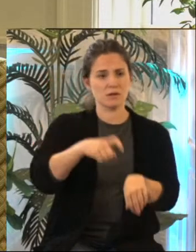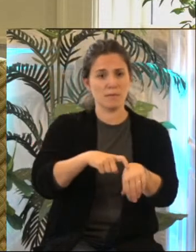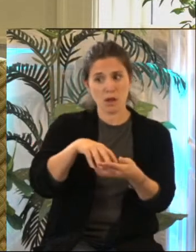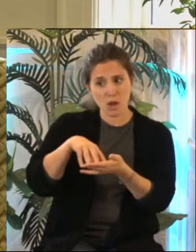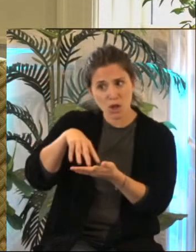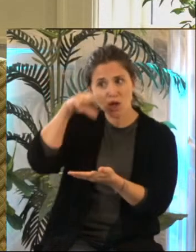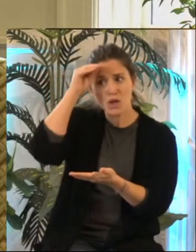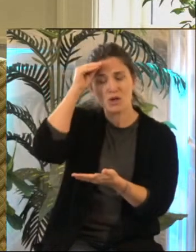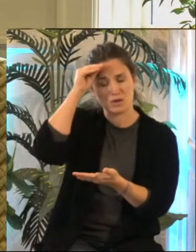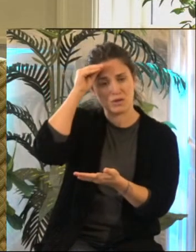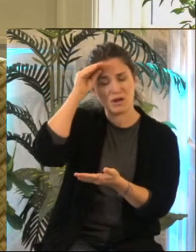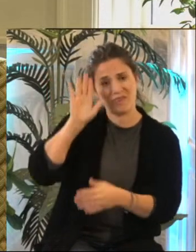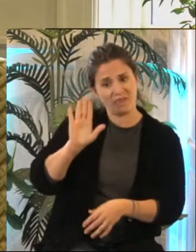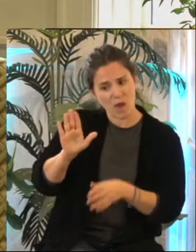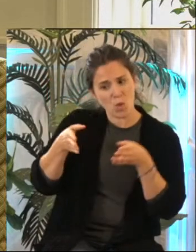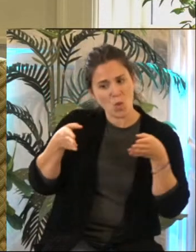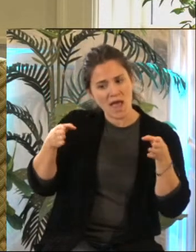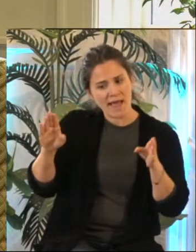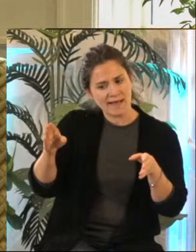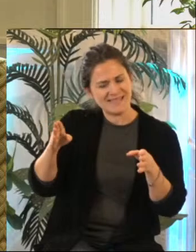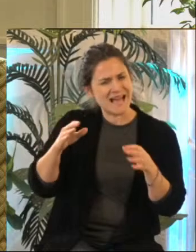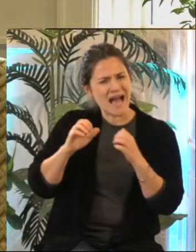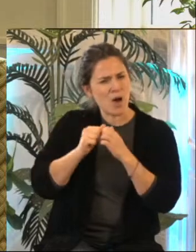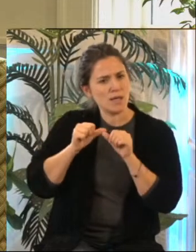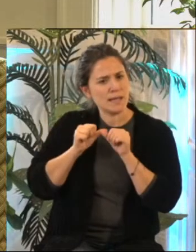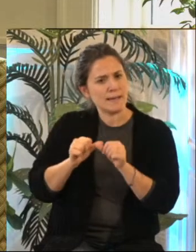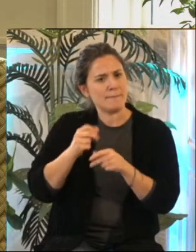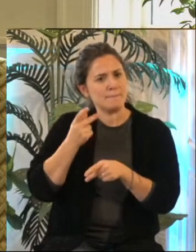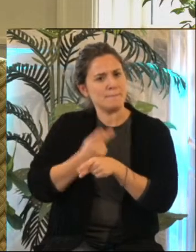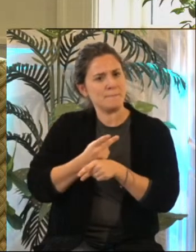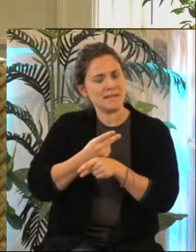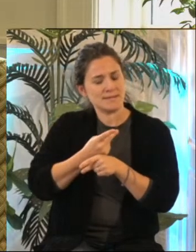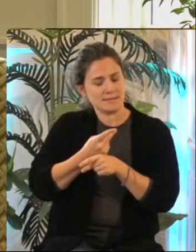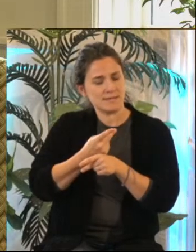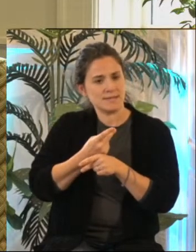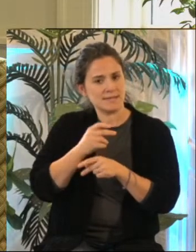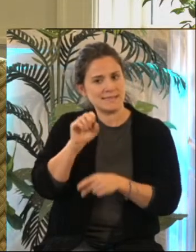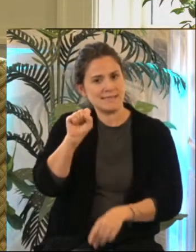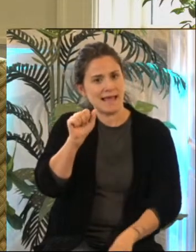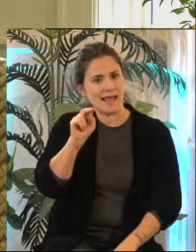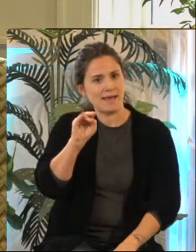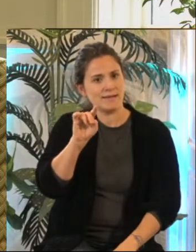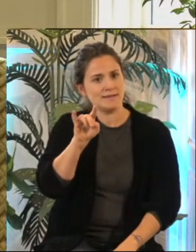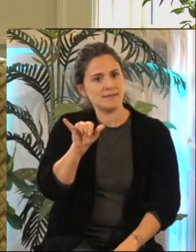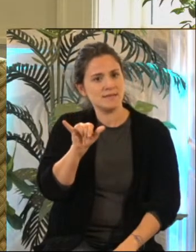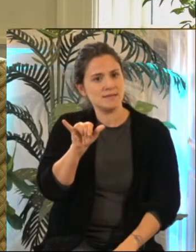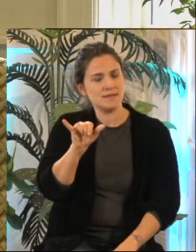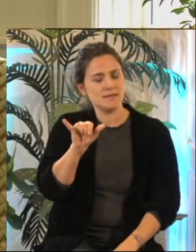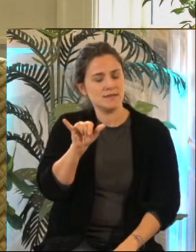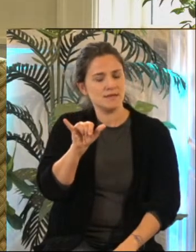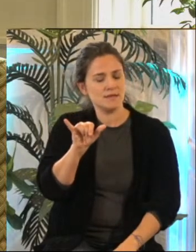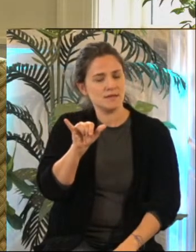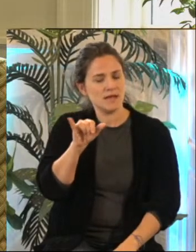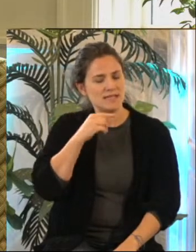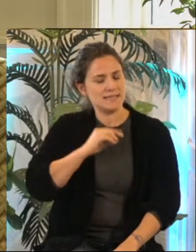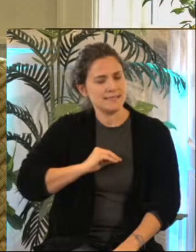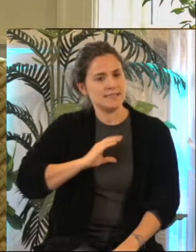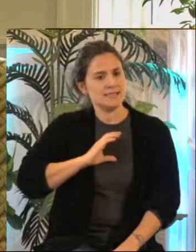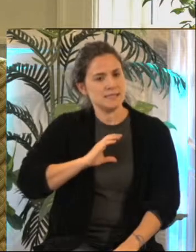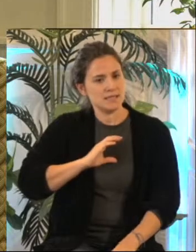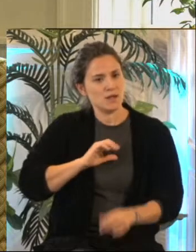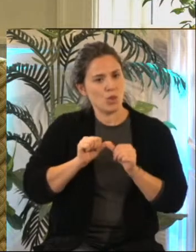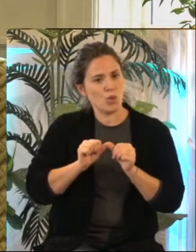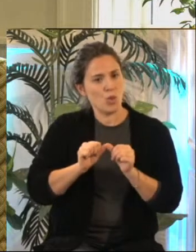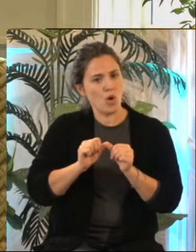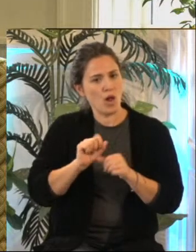brilliant ways of maintaining sanity and dignity in the midst of it all. This perseverance